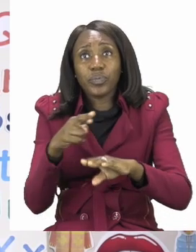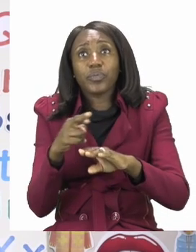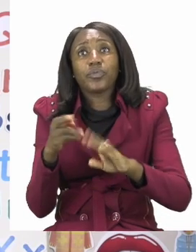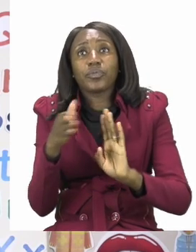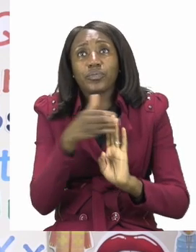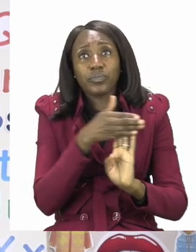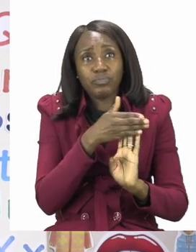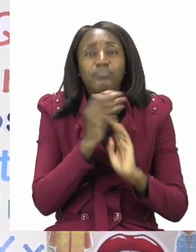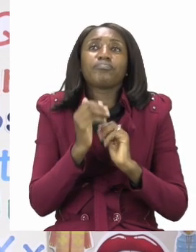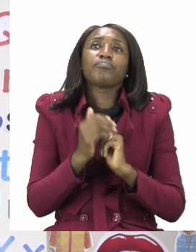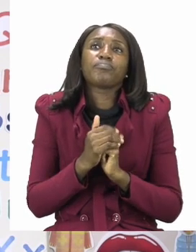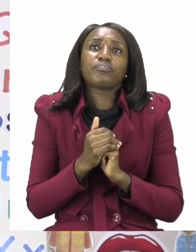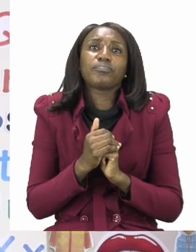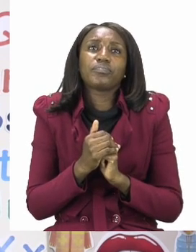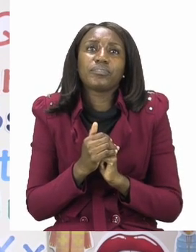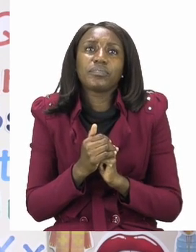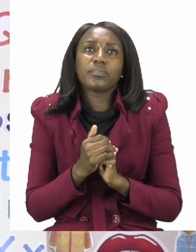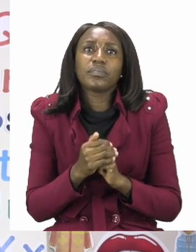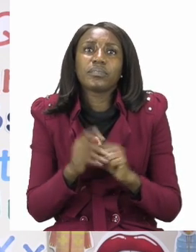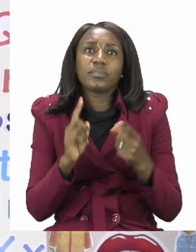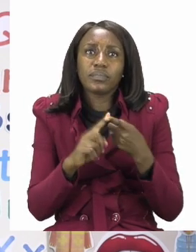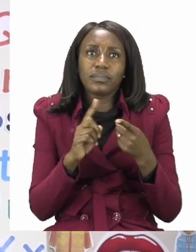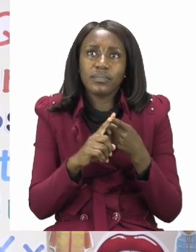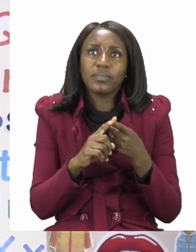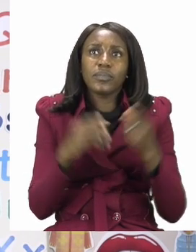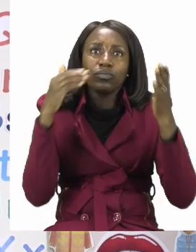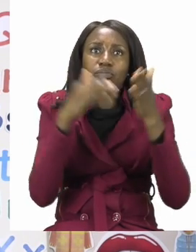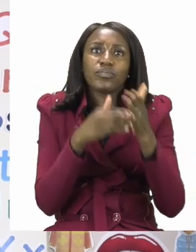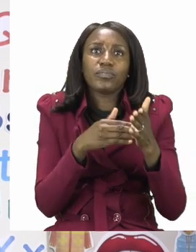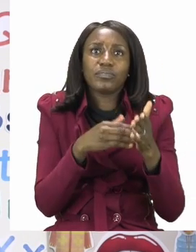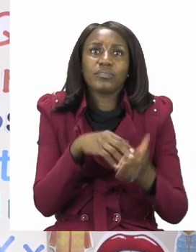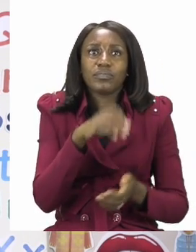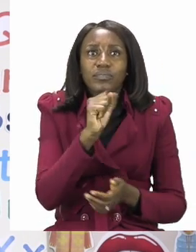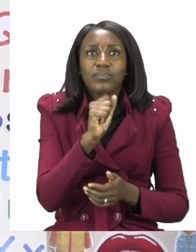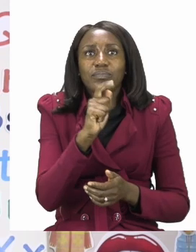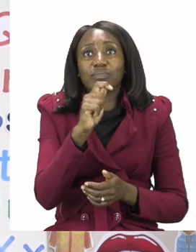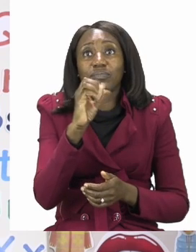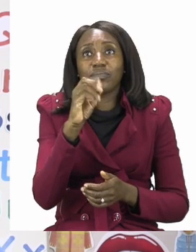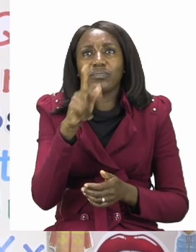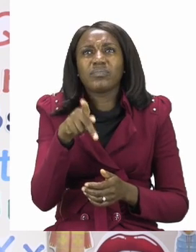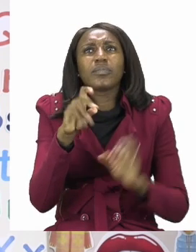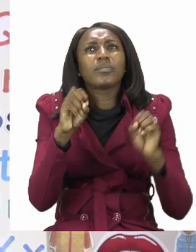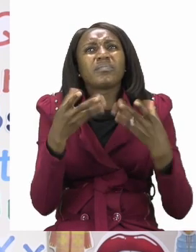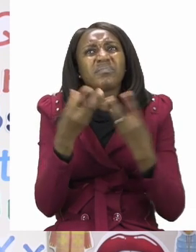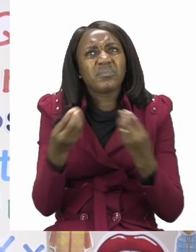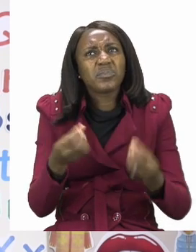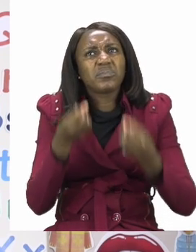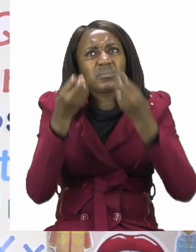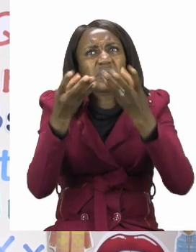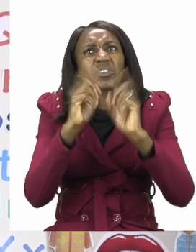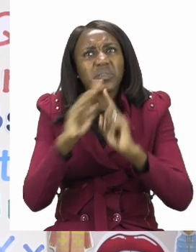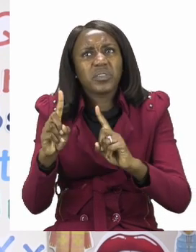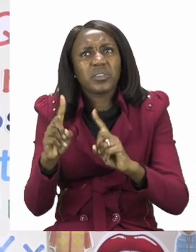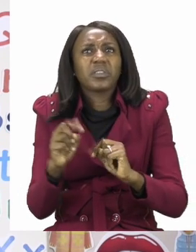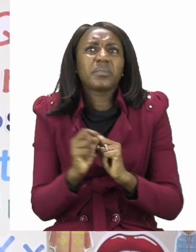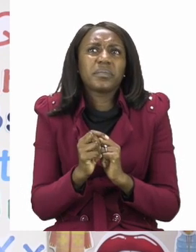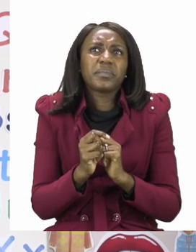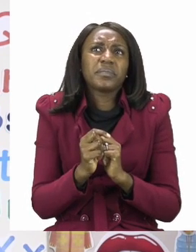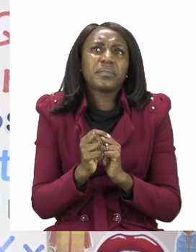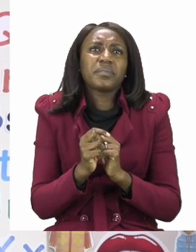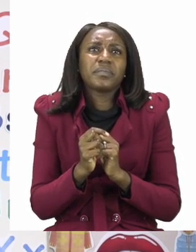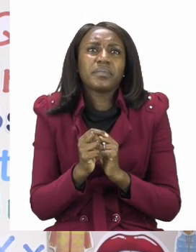The first one is for stop. We need to see how many children brought